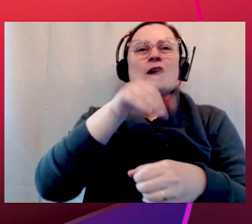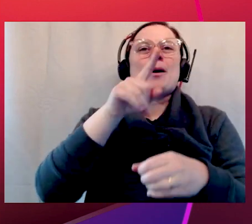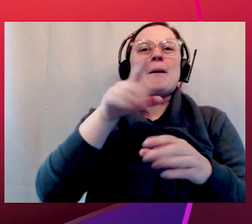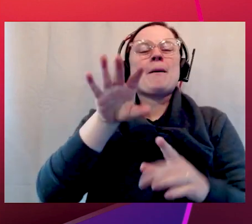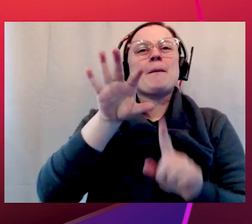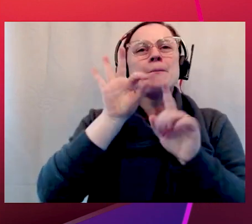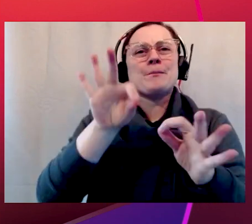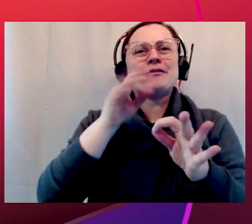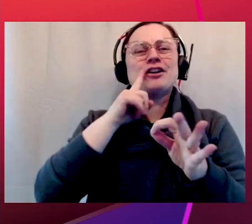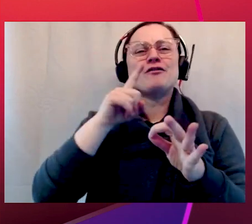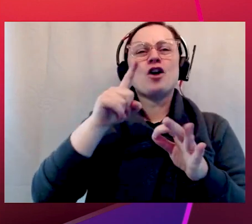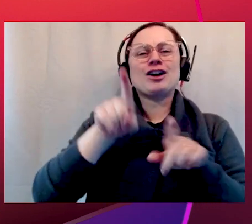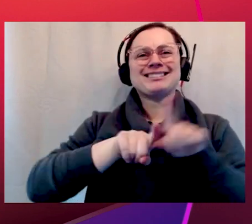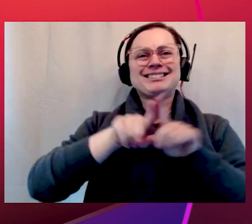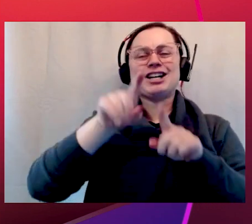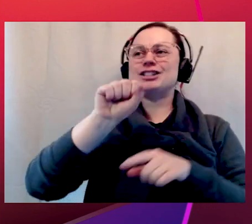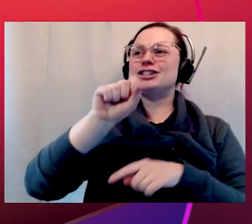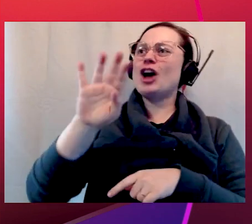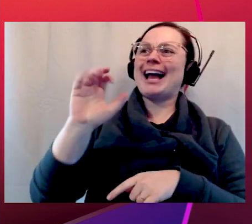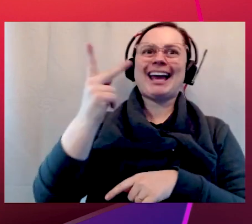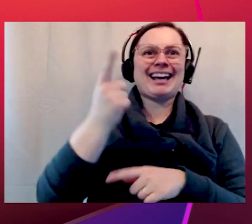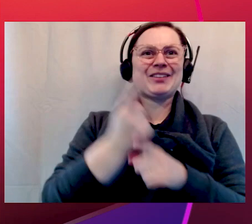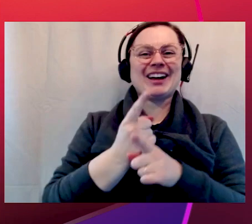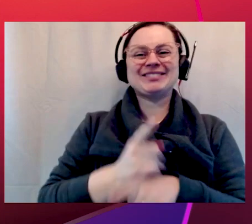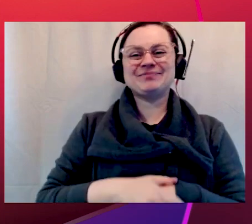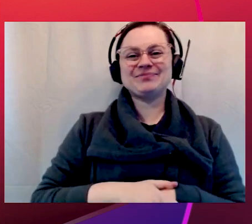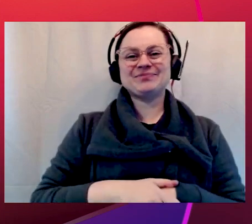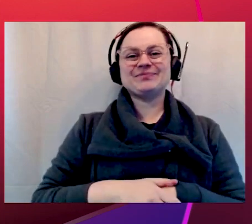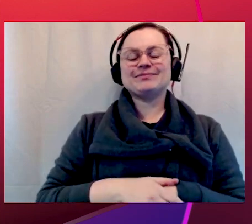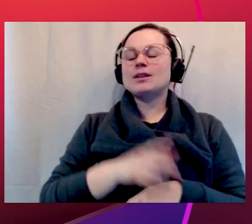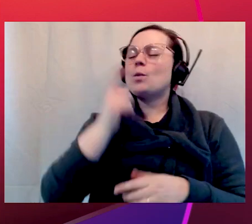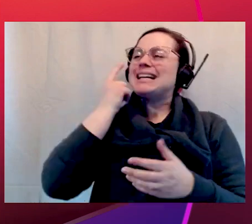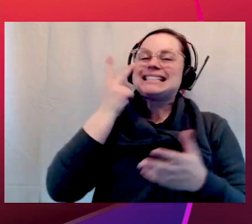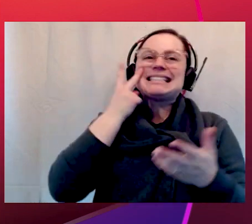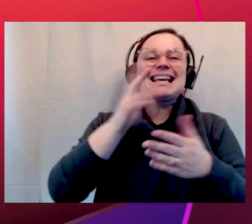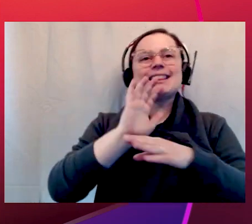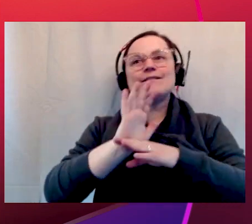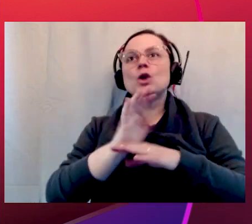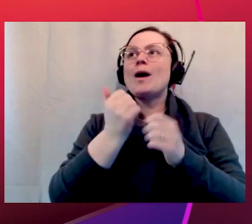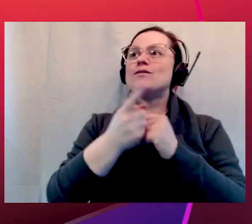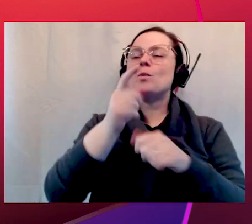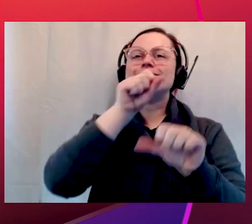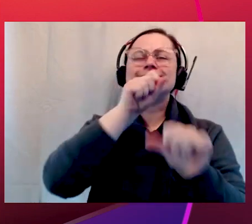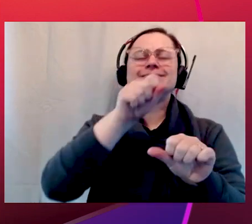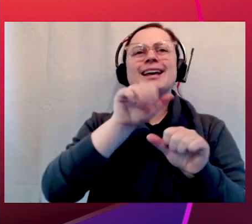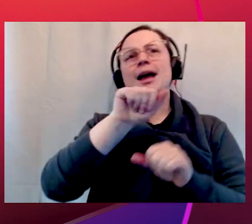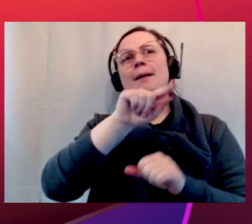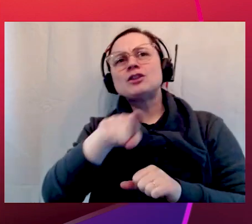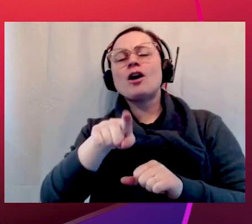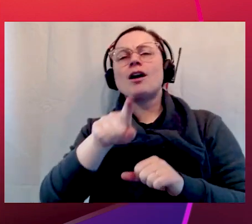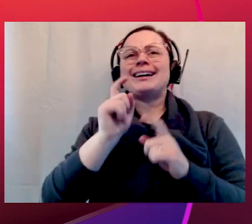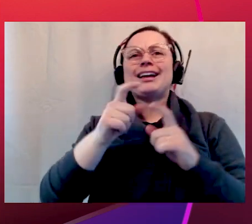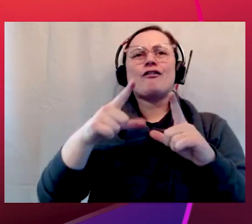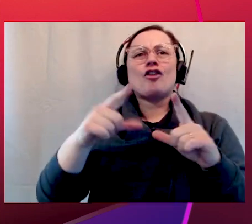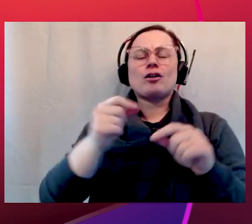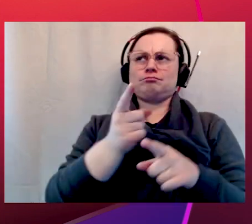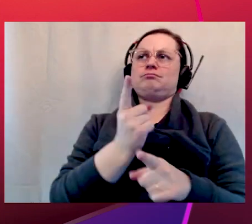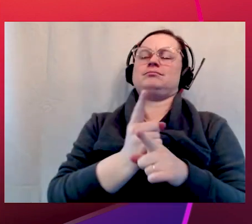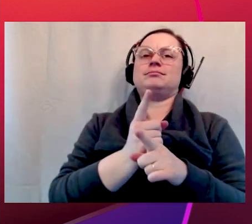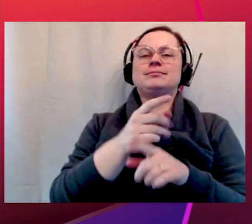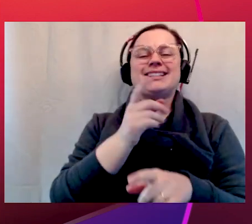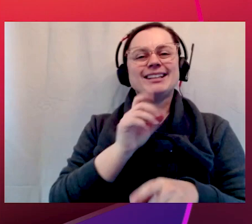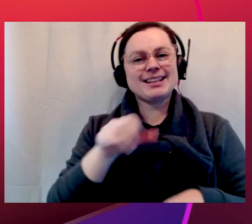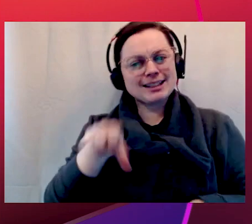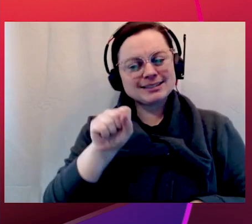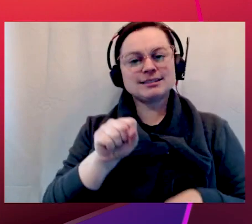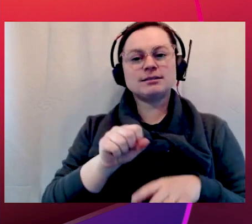Go ahead, Jeff. We see the video. Mm-hmm. Everyone loves Amazon gift cards. Yes. But why would someone else decide